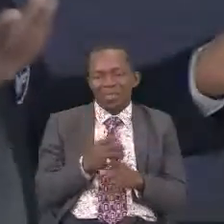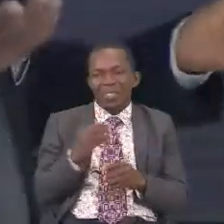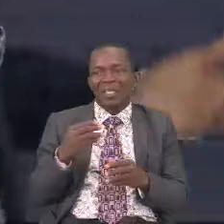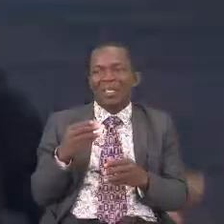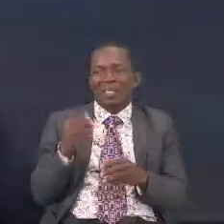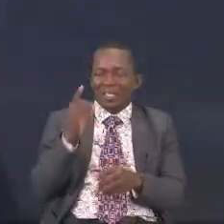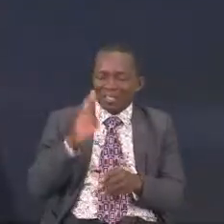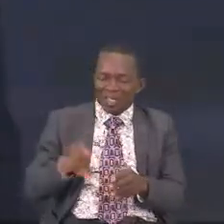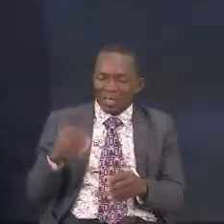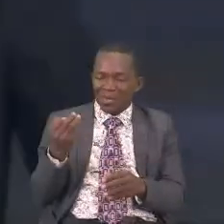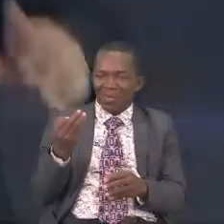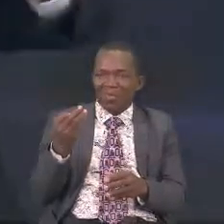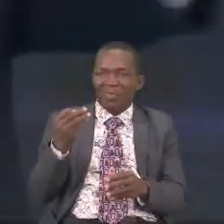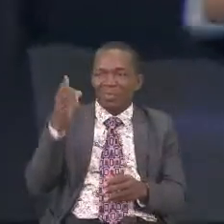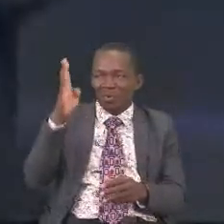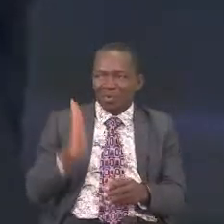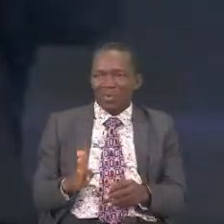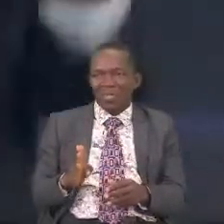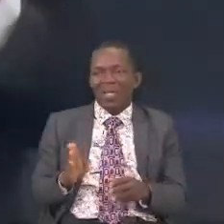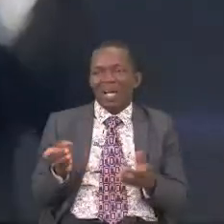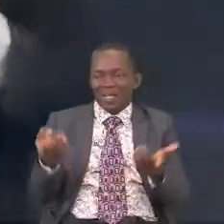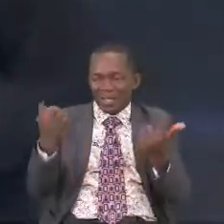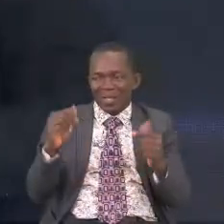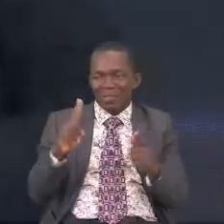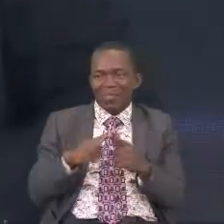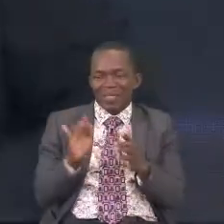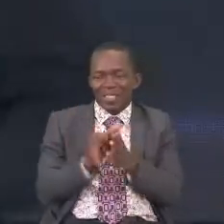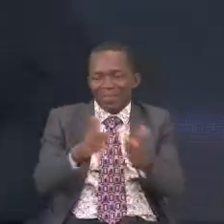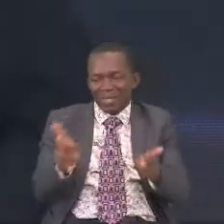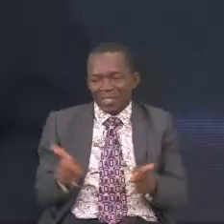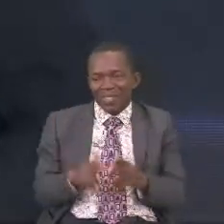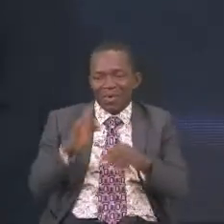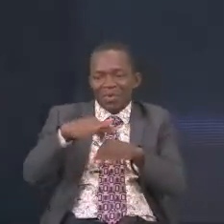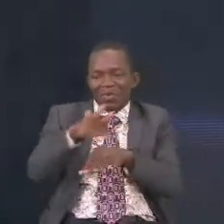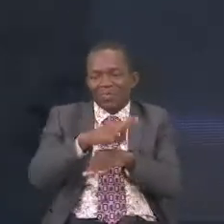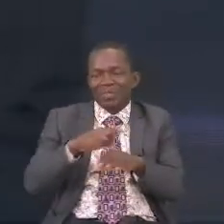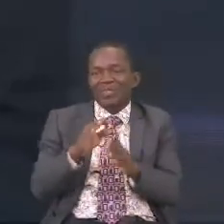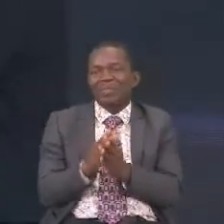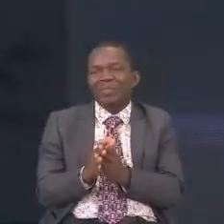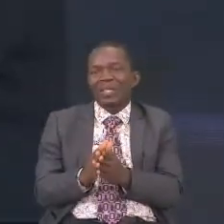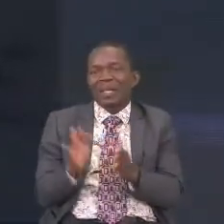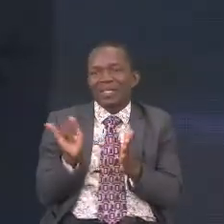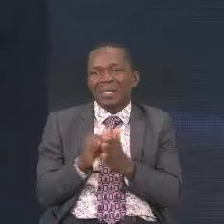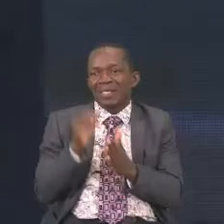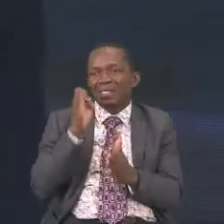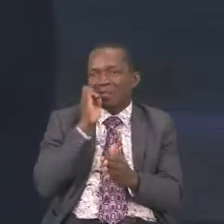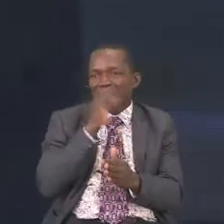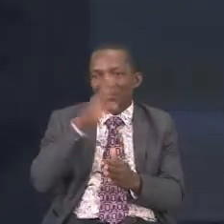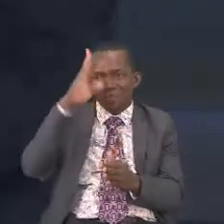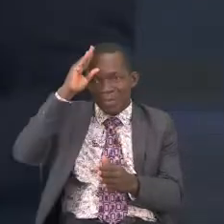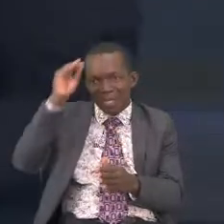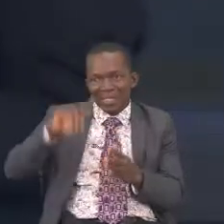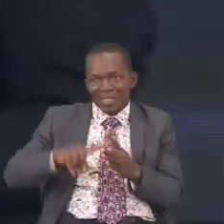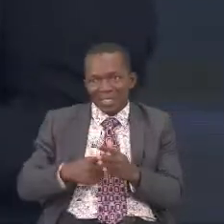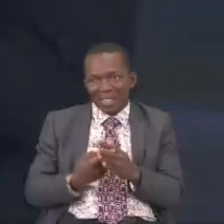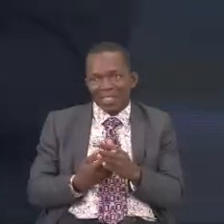so they came to the square, and the people gathered all around the square. And that man began to beat